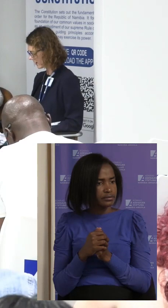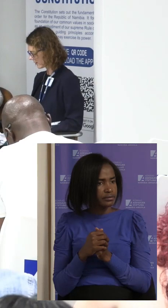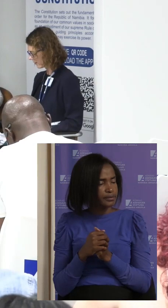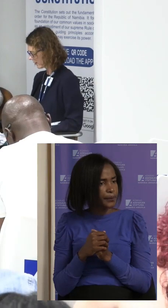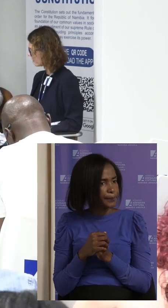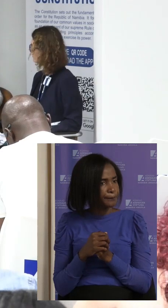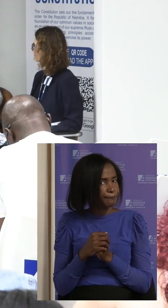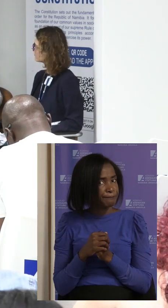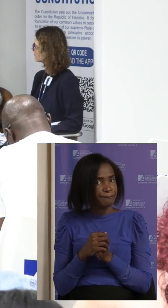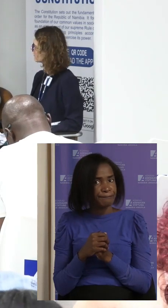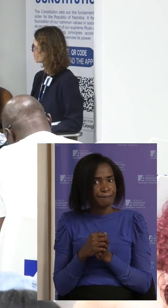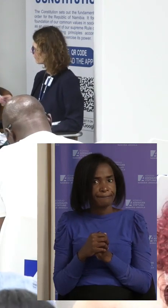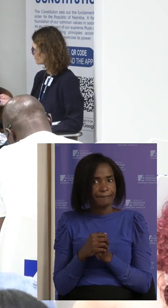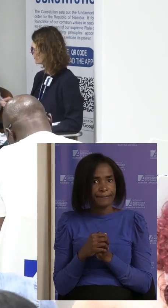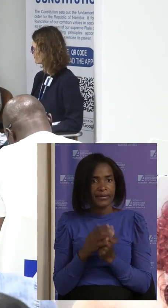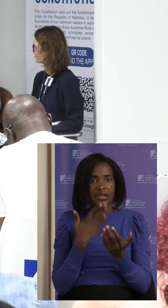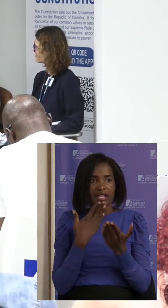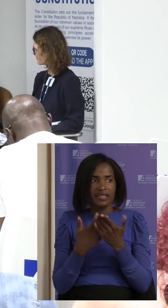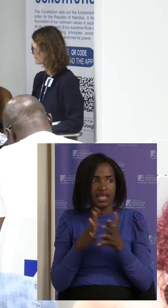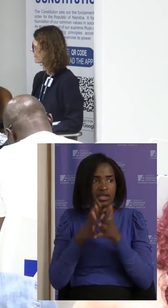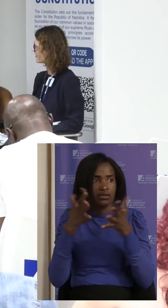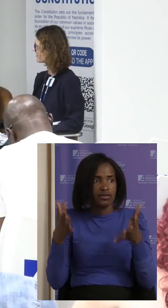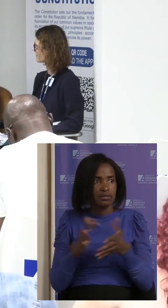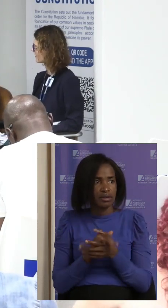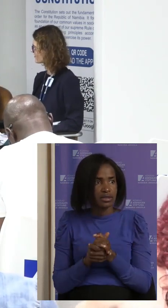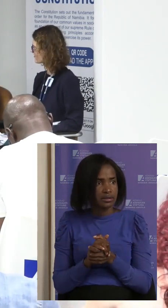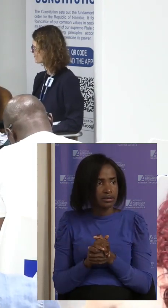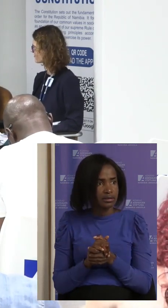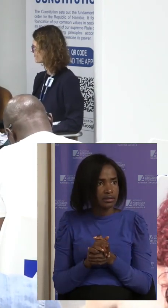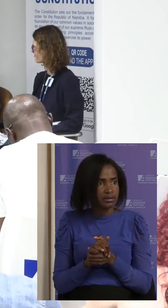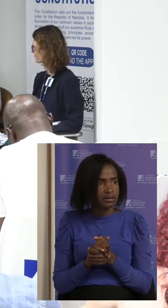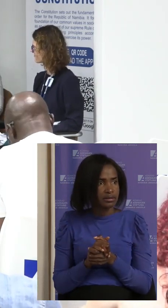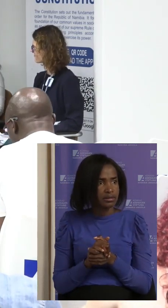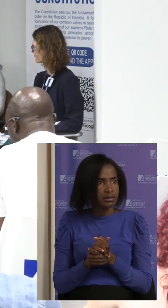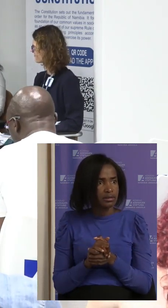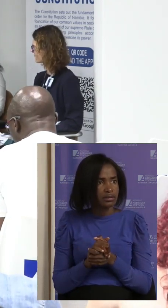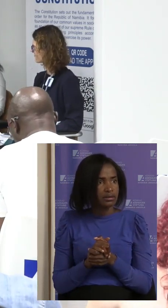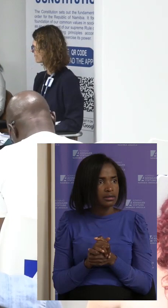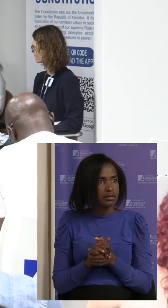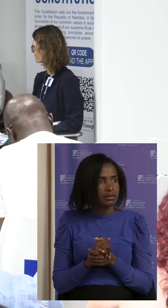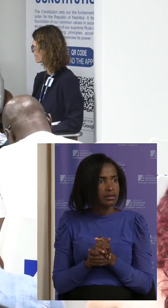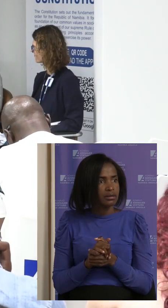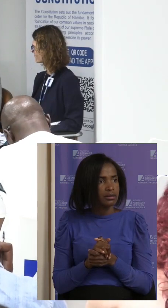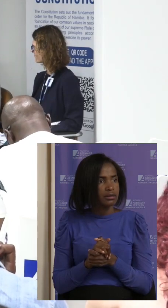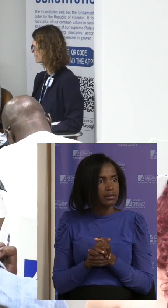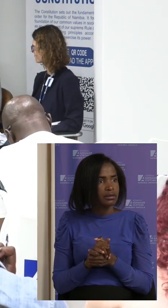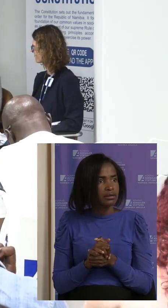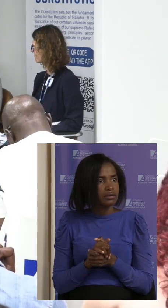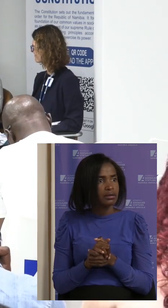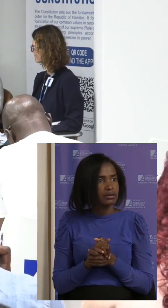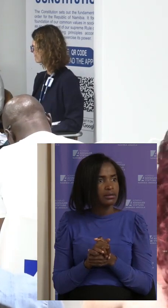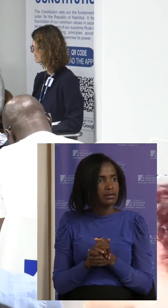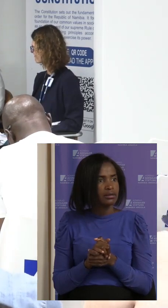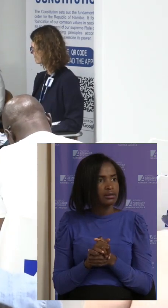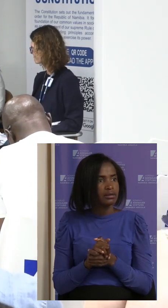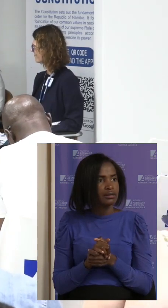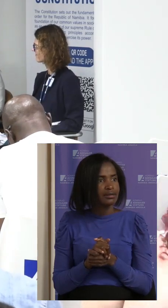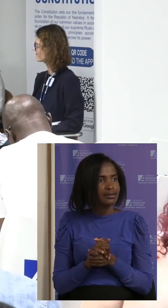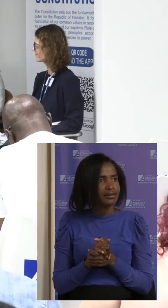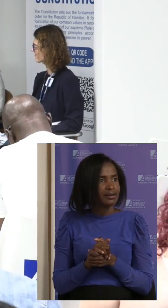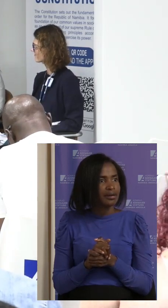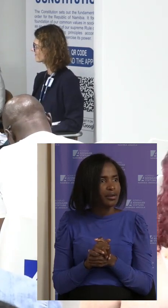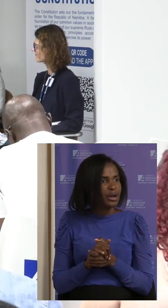evening? Thank Over you to very you. much for the opportunity that the CAS have